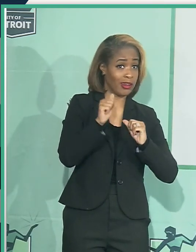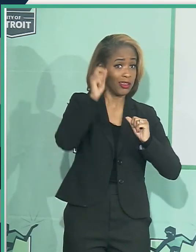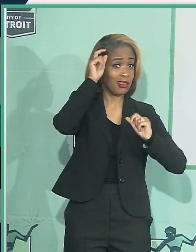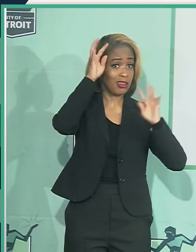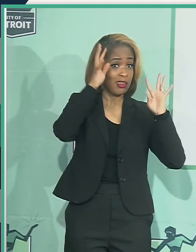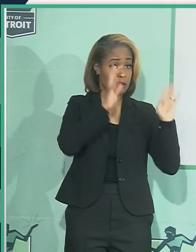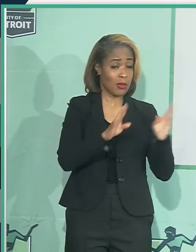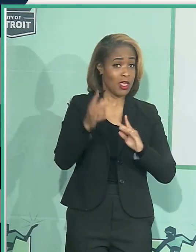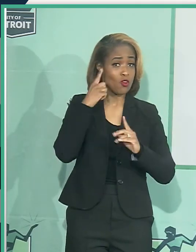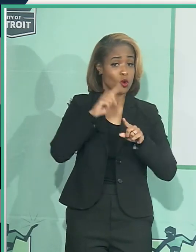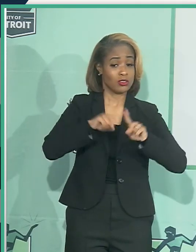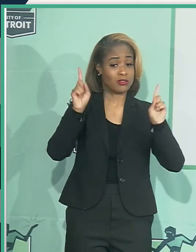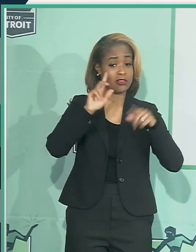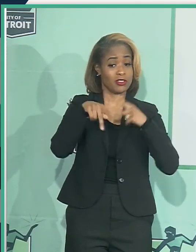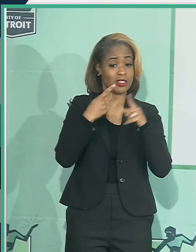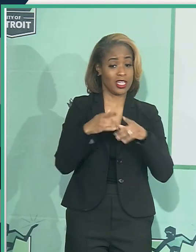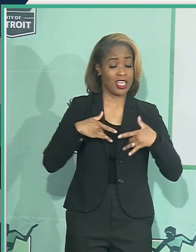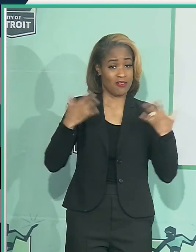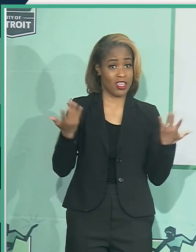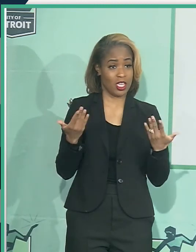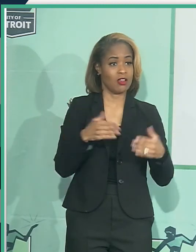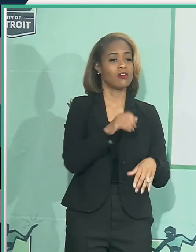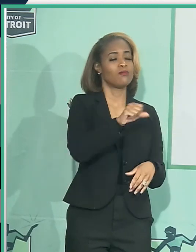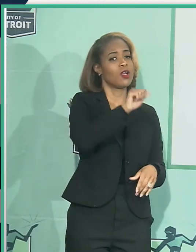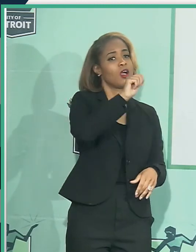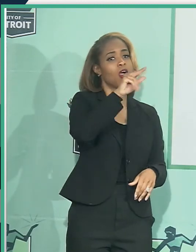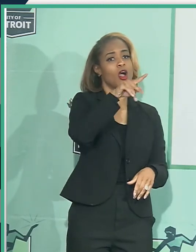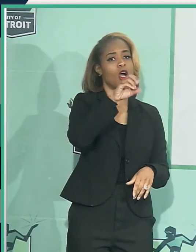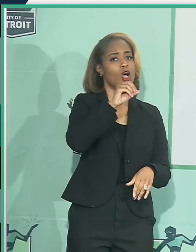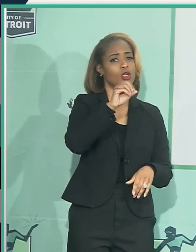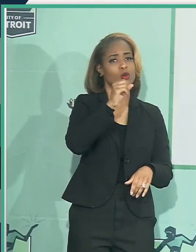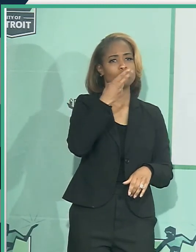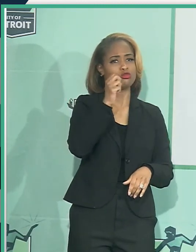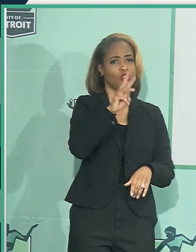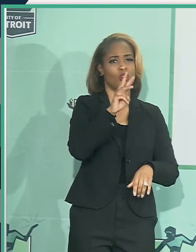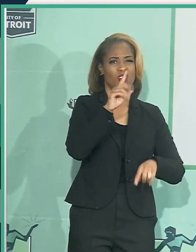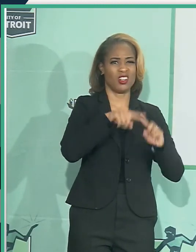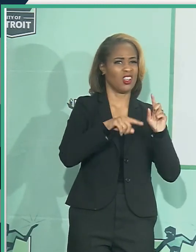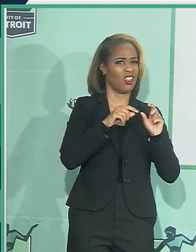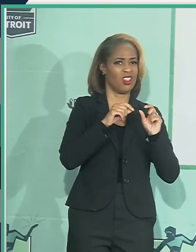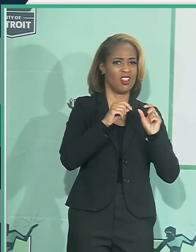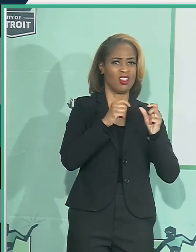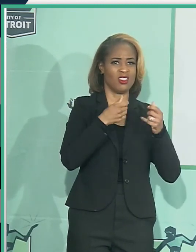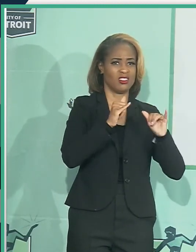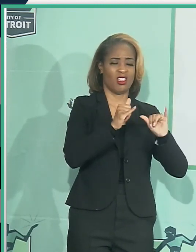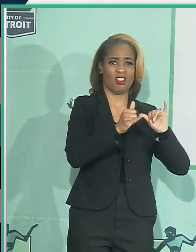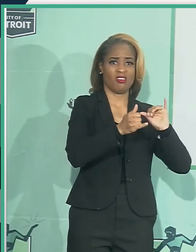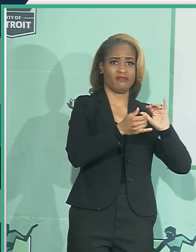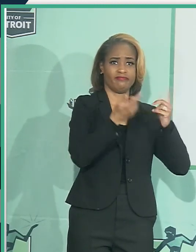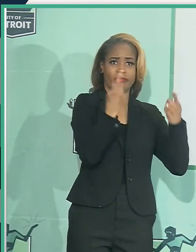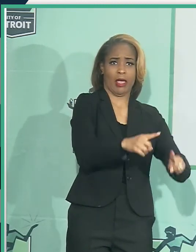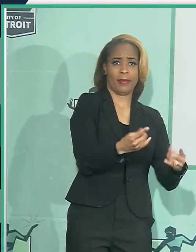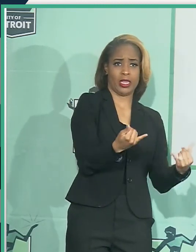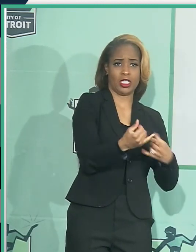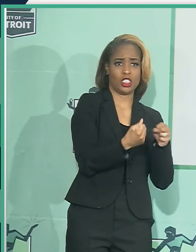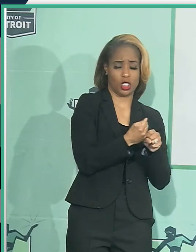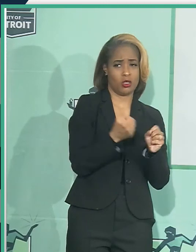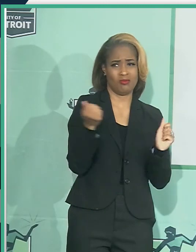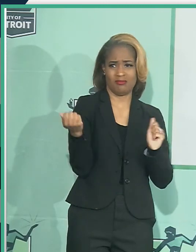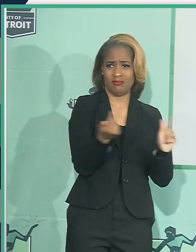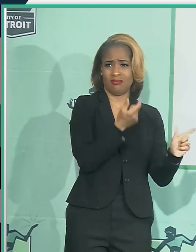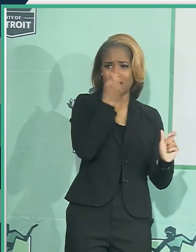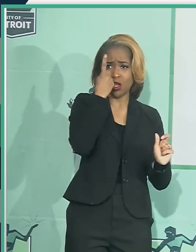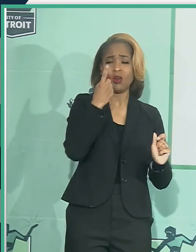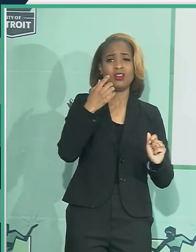in Detroit. Yeah, so the auto show couldn't go on this year. I think we can all understand that, even though they were talking about